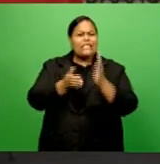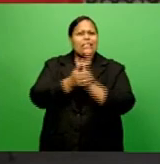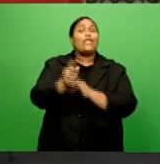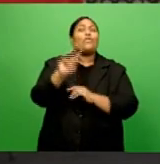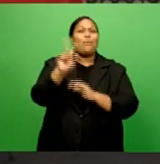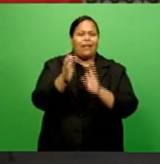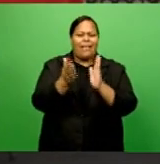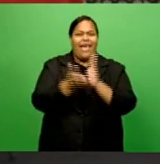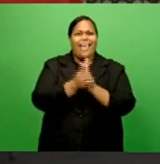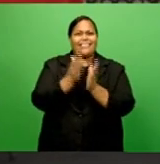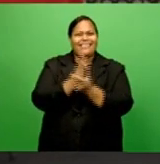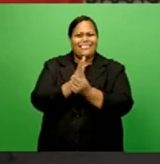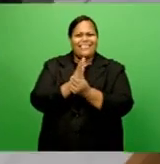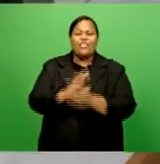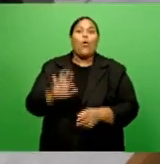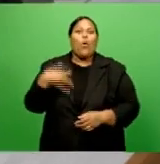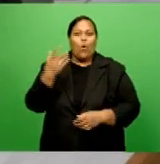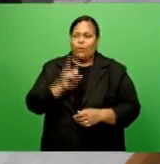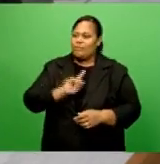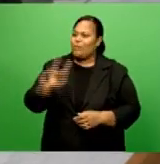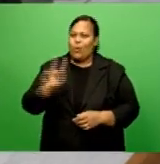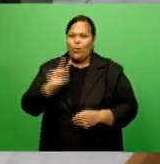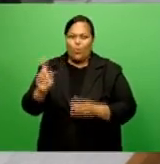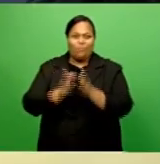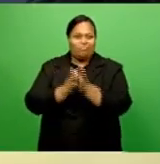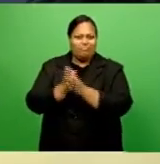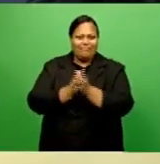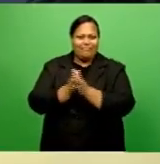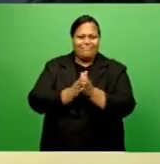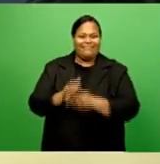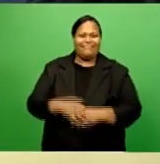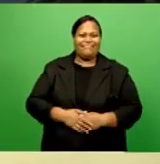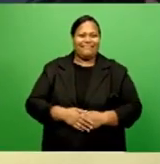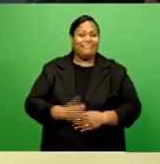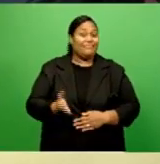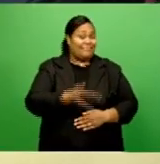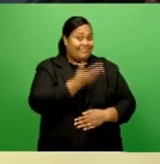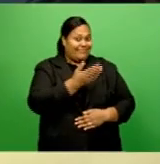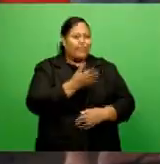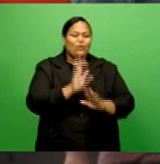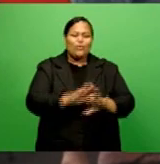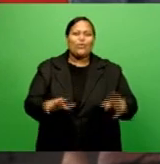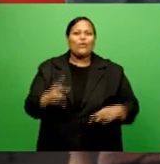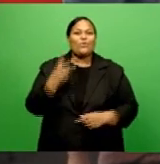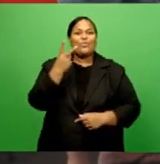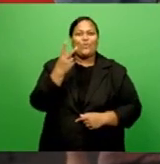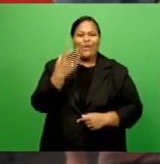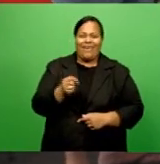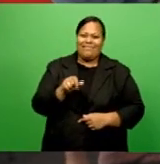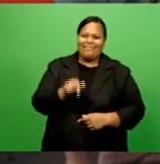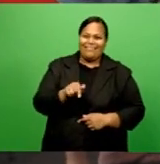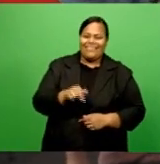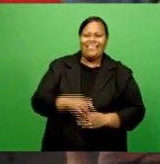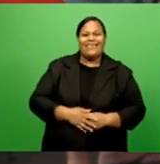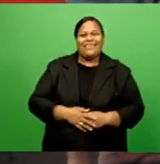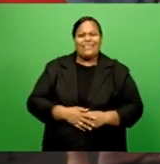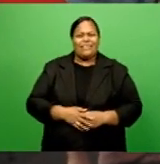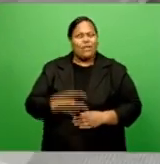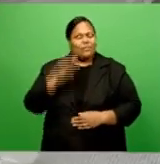always could go out and get things done. The mother of two recalls how she started her business. What I used to do is I